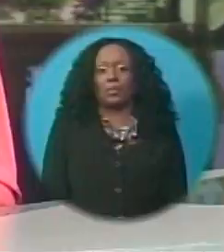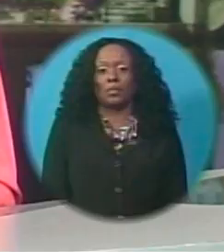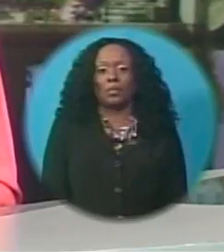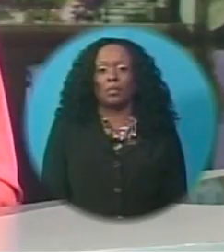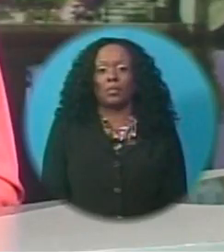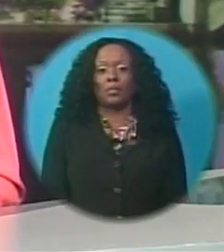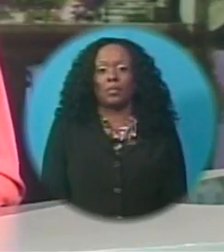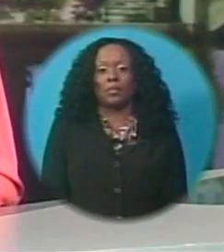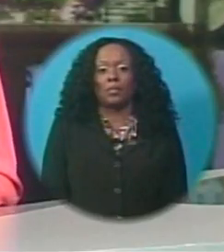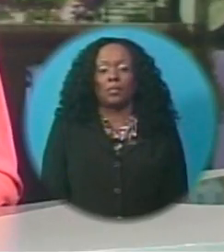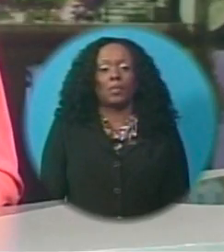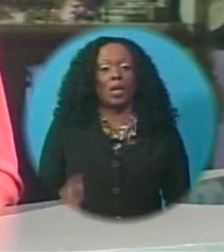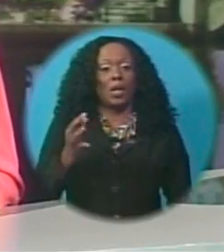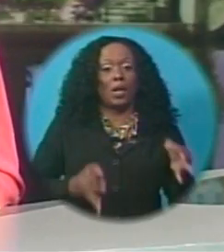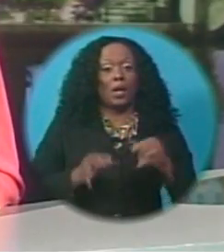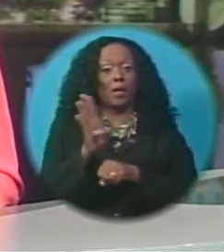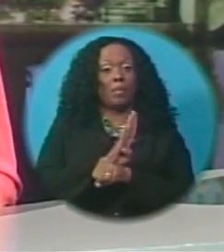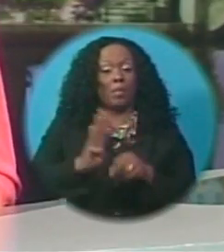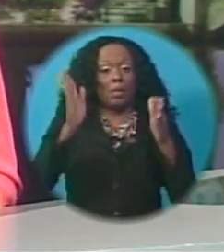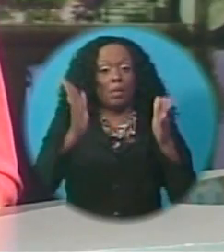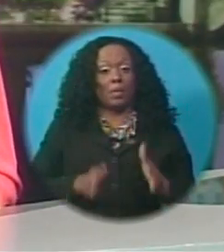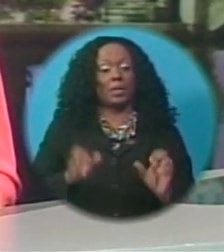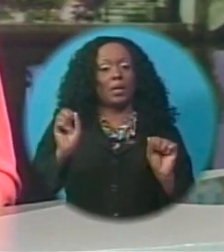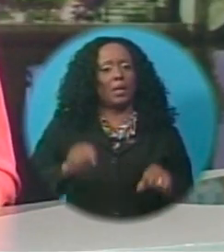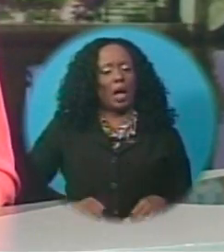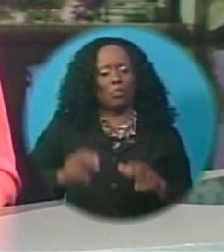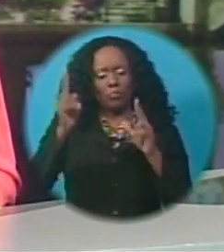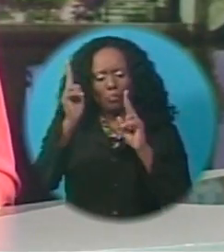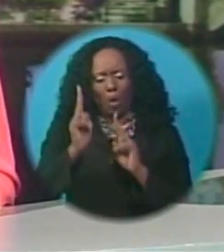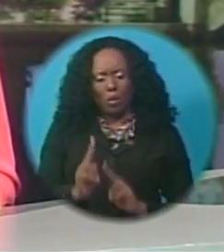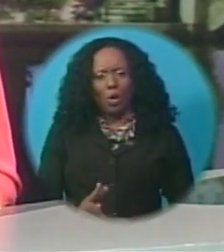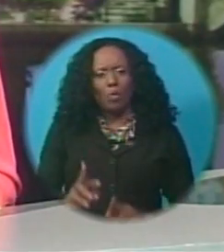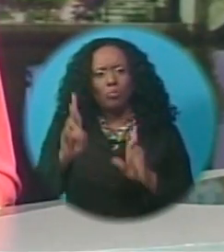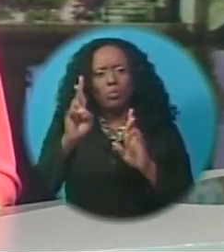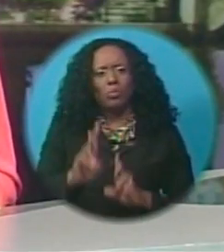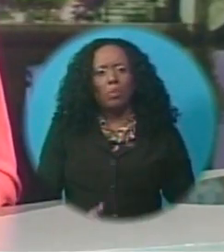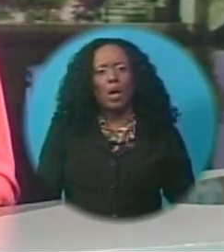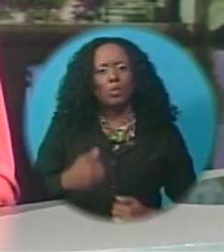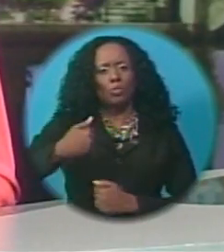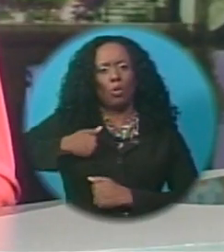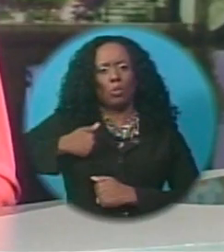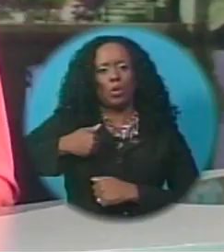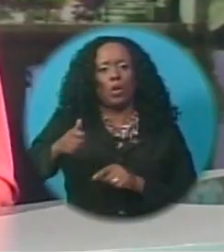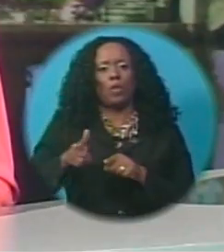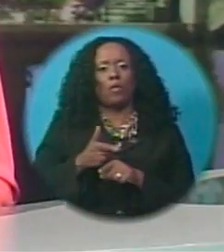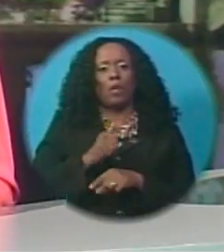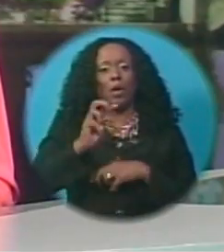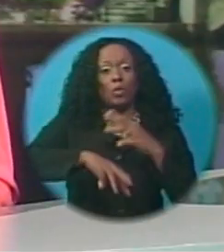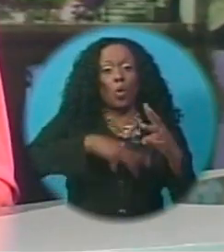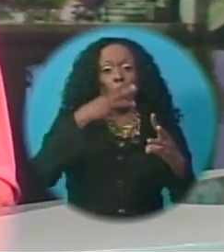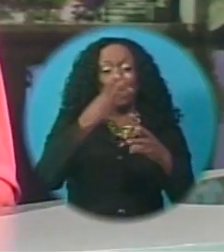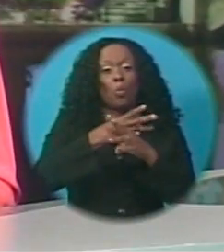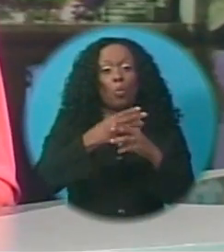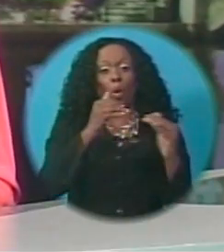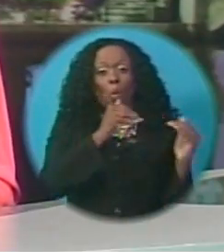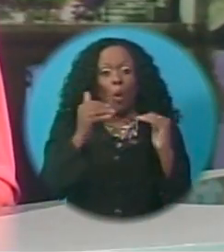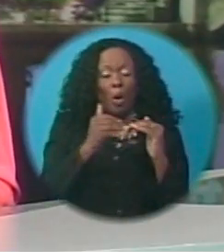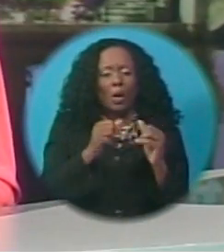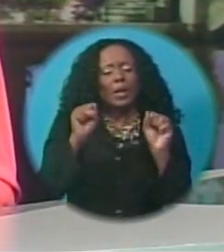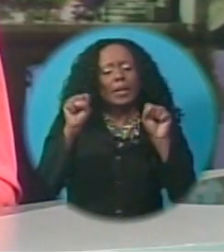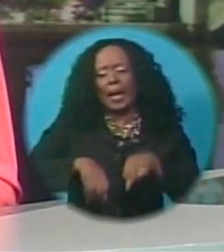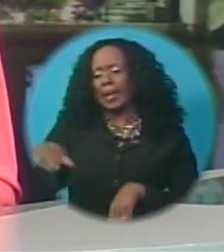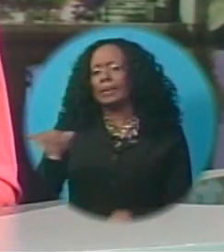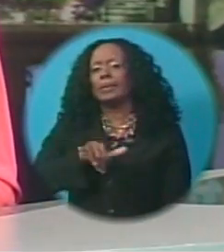lives. If Barbadians can honor the soldiers of the First and Second World Wars, they can do the same for the labor fighters of